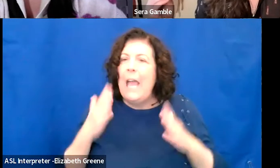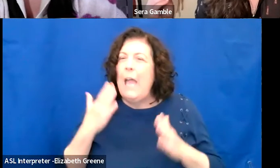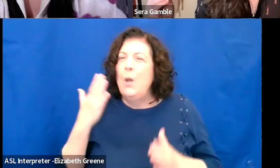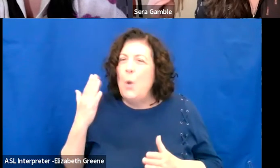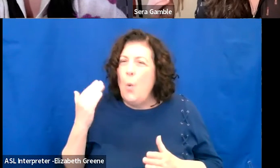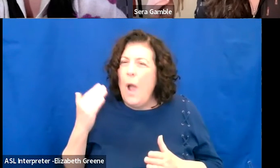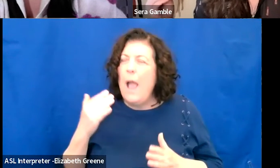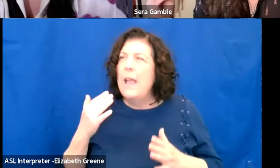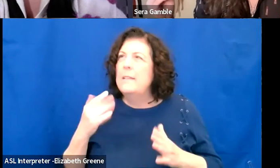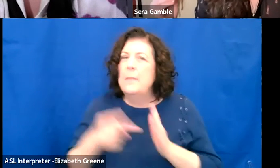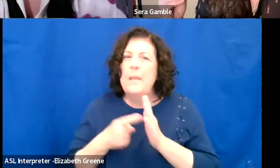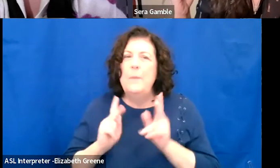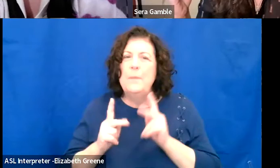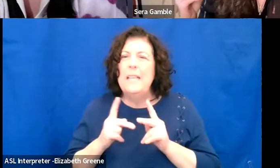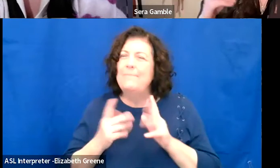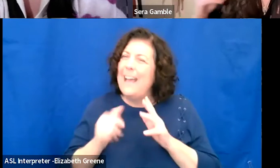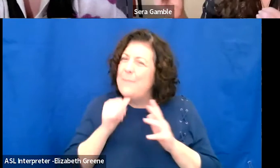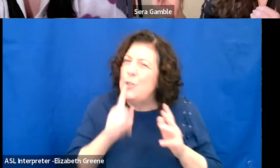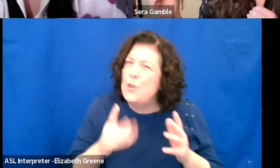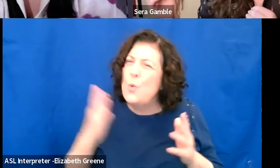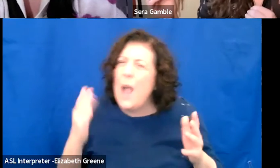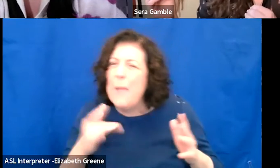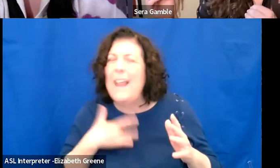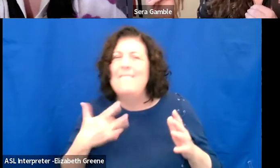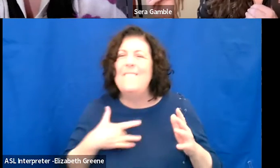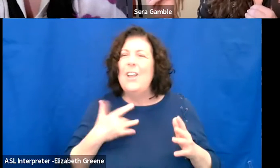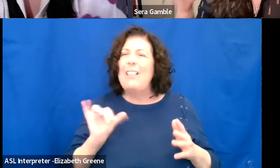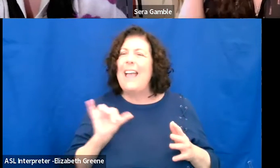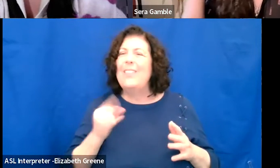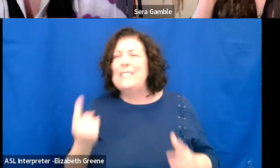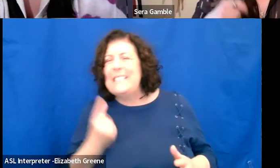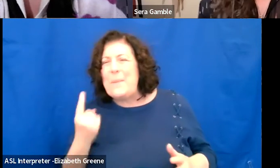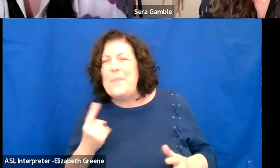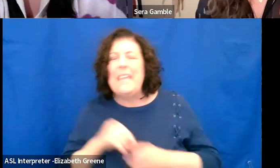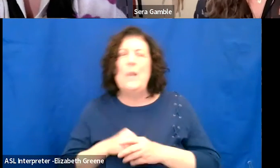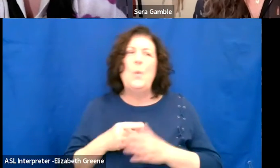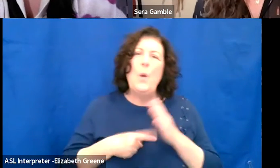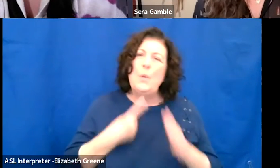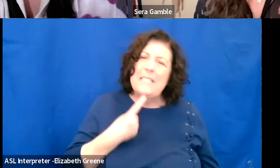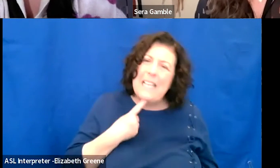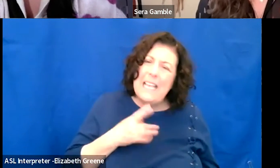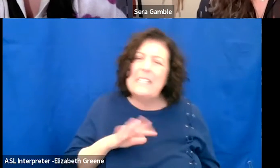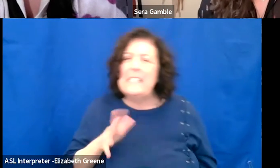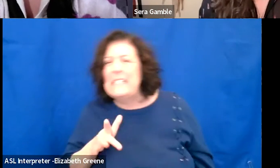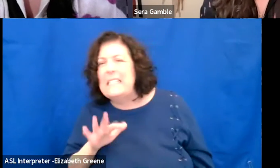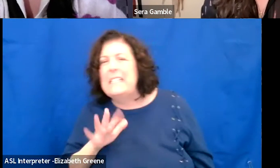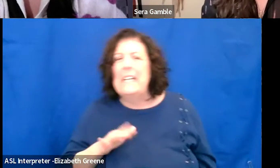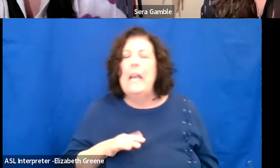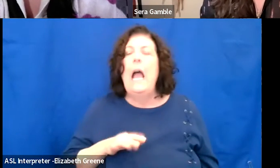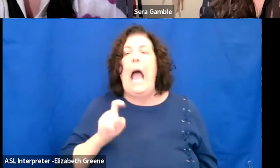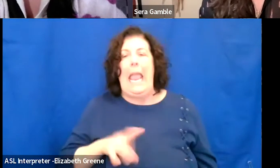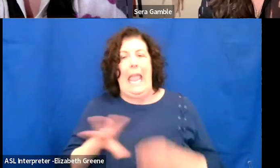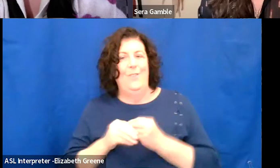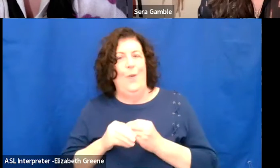we're saying, you know, sometimes to just stop and comb through, that's fine. But there, I do have like a little asterisk for this point, which is